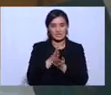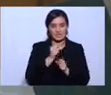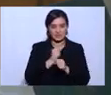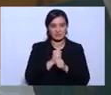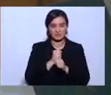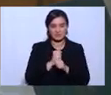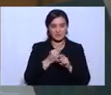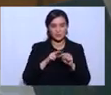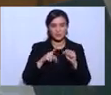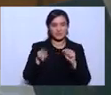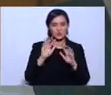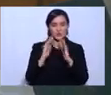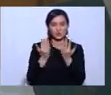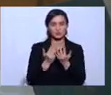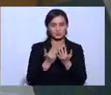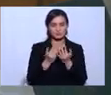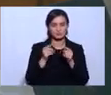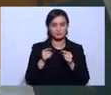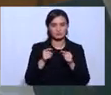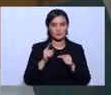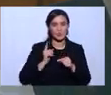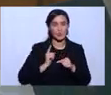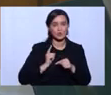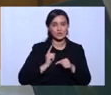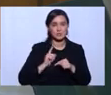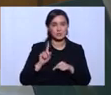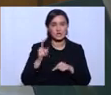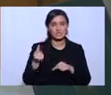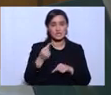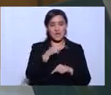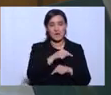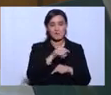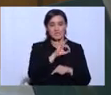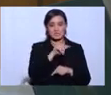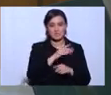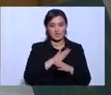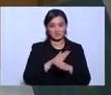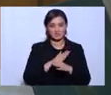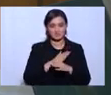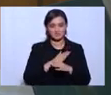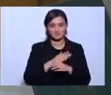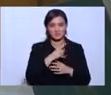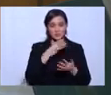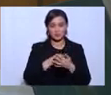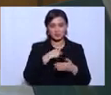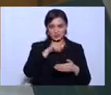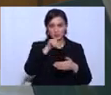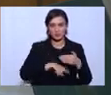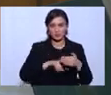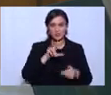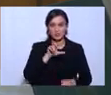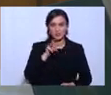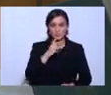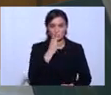the expectations that they have on him because he trusts his own heart. So he looks at Jim, and society tells him that